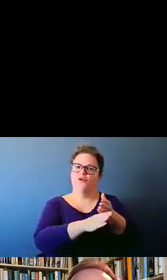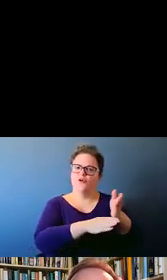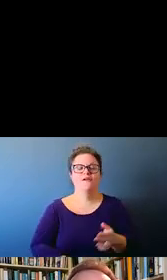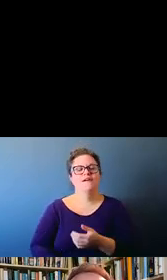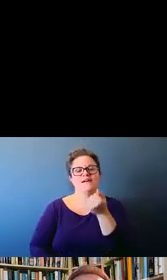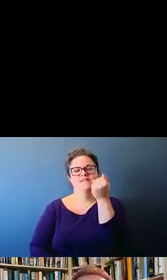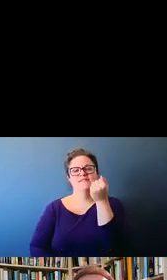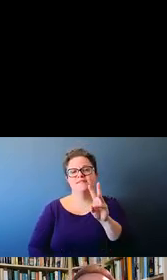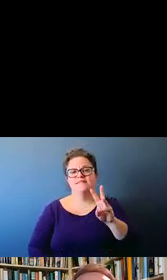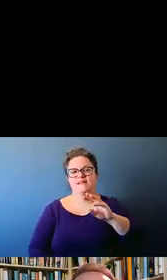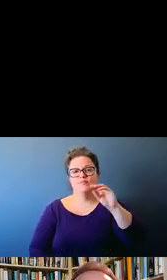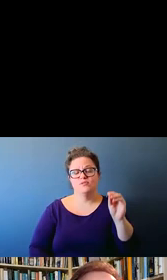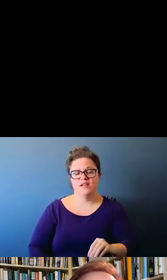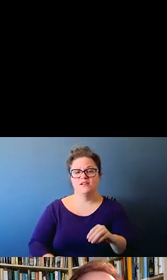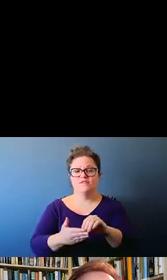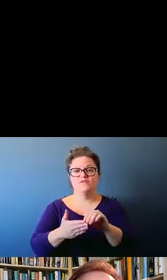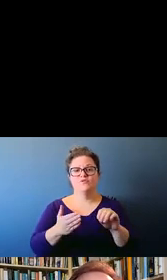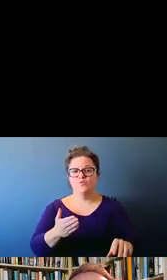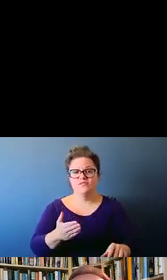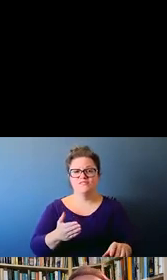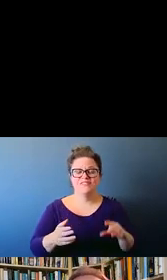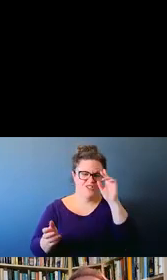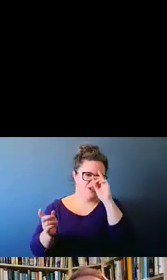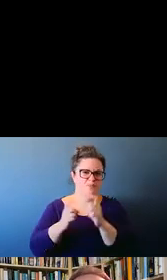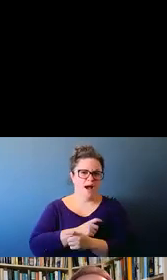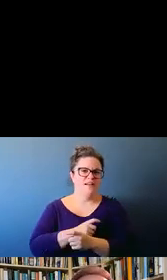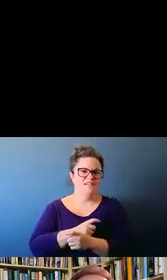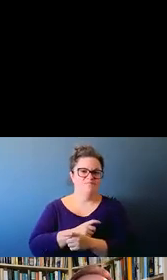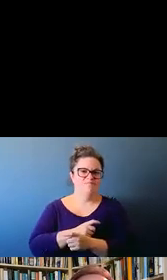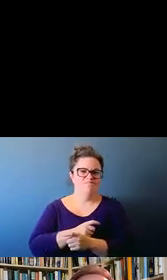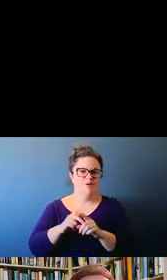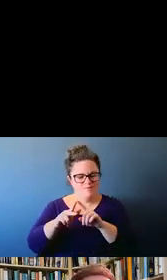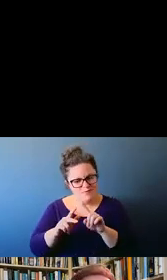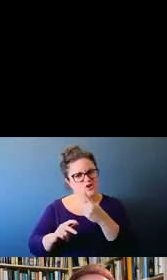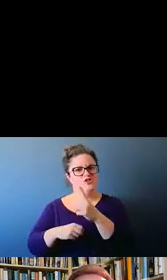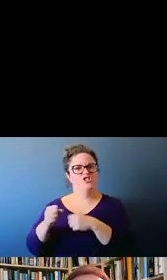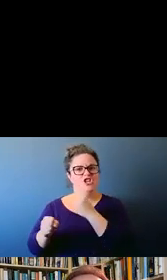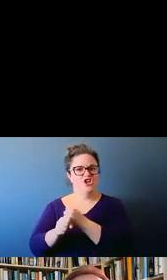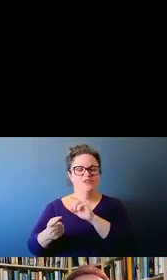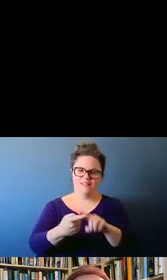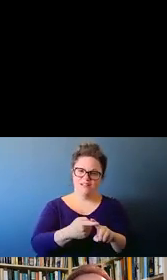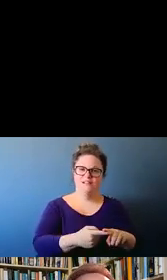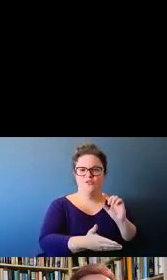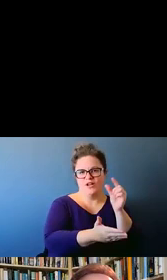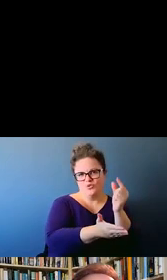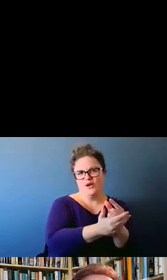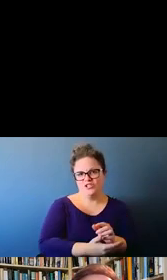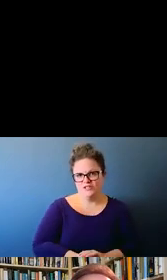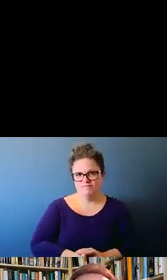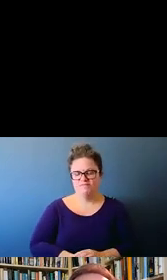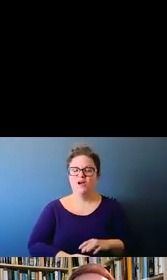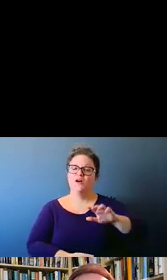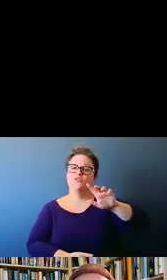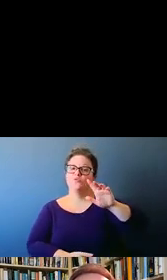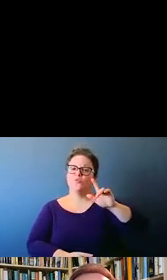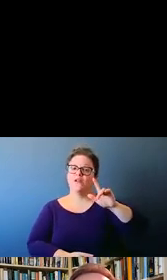students graduate from a different program from the one that they started up in. And about a quarter,